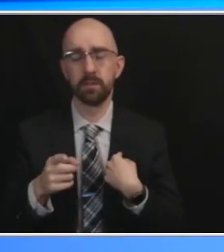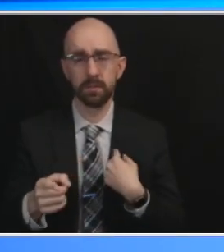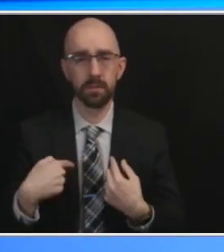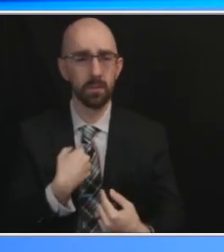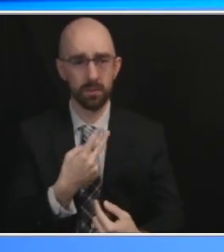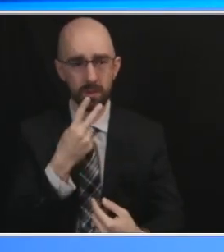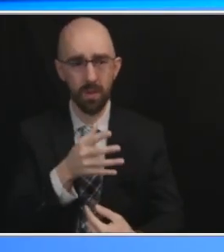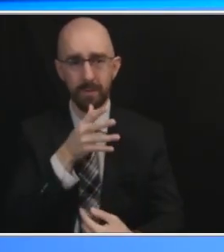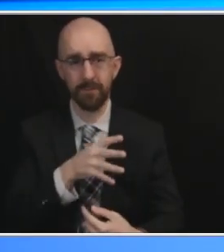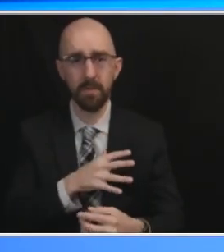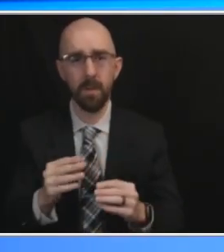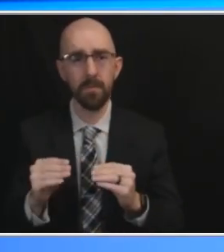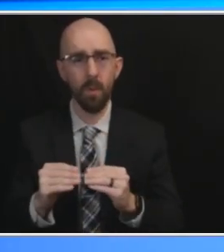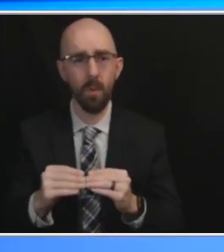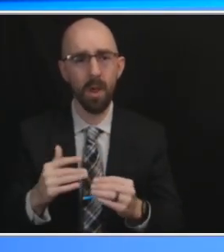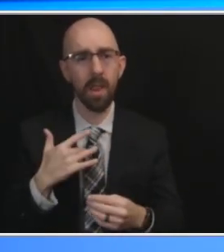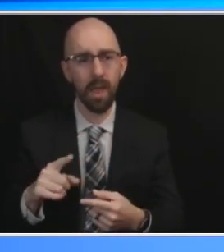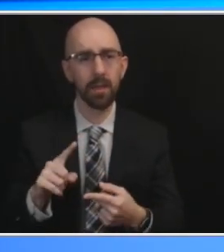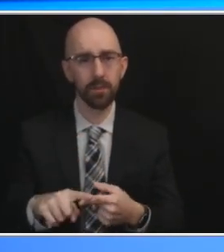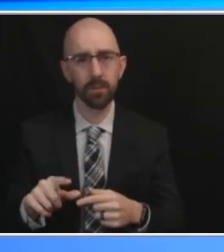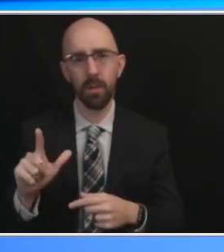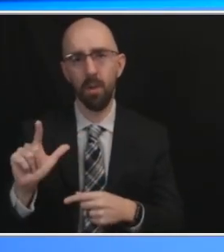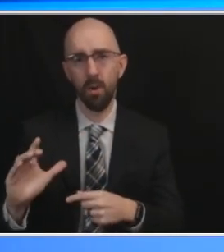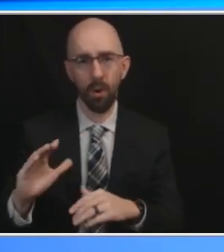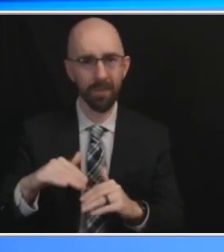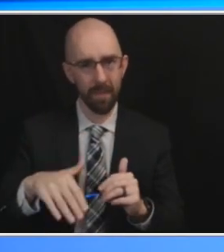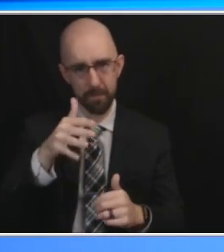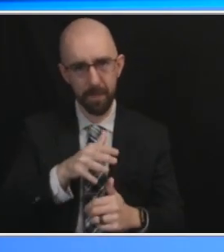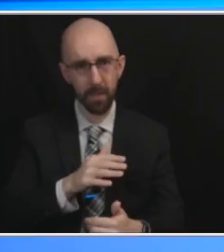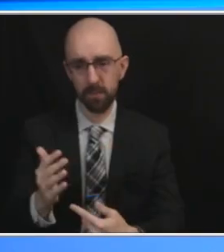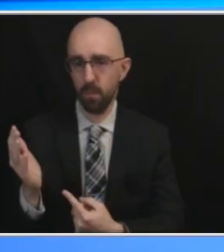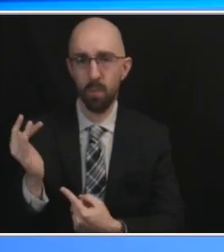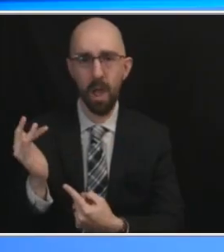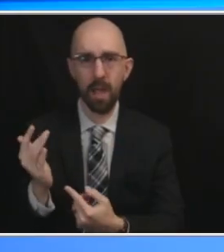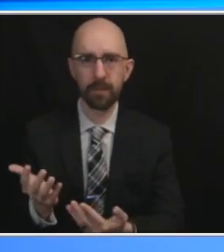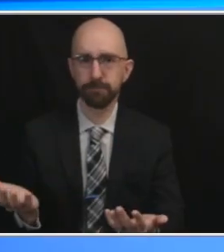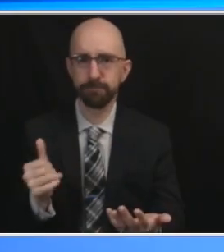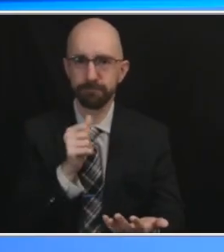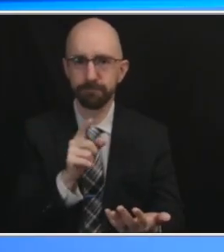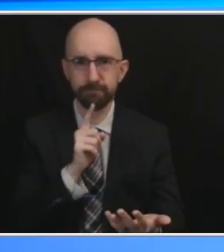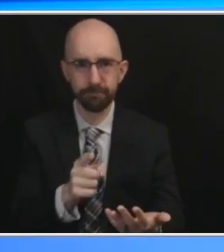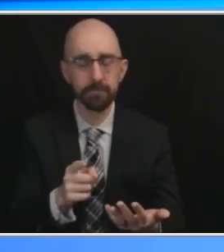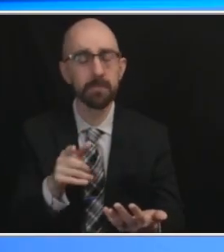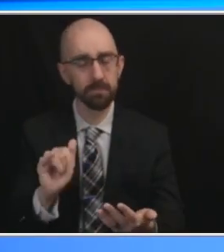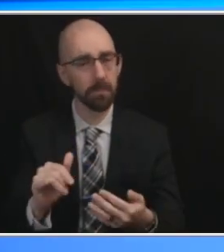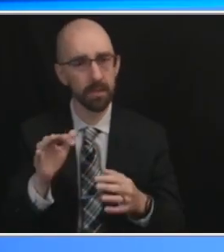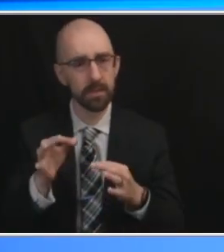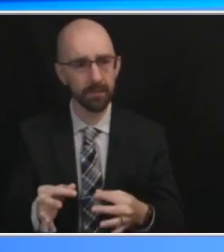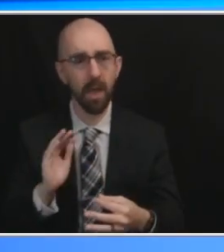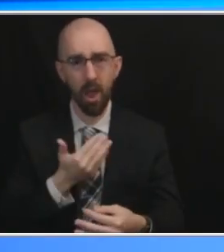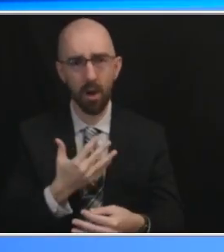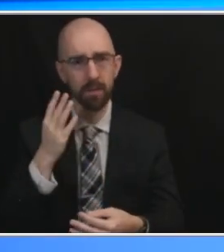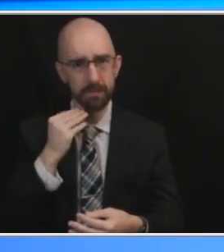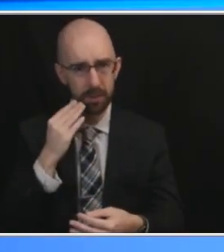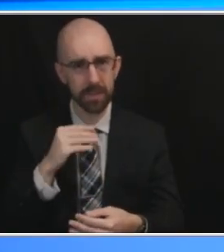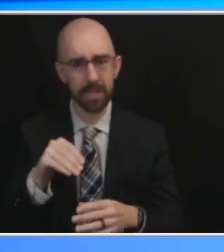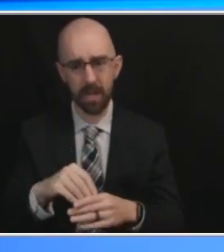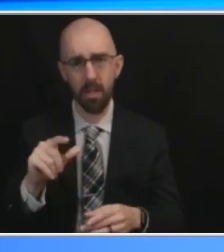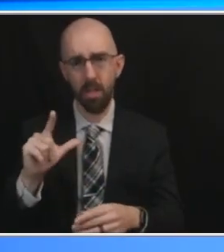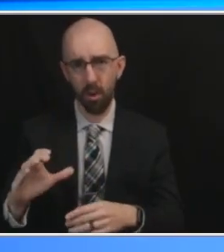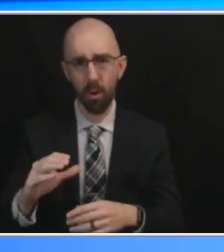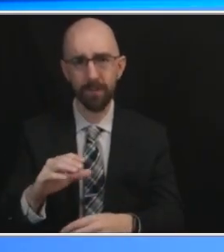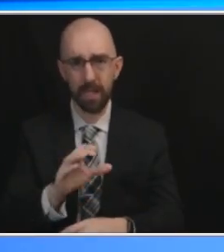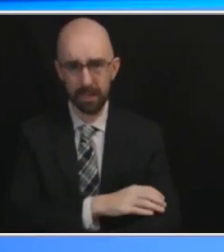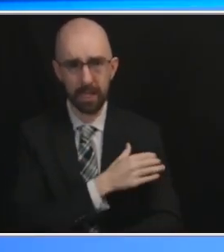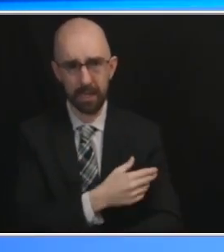were more likely to get long COVID than males. We don't really know why that is, but that certainly was our experience in our long COVID clinic, and I think that